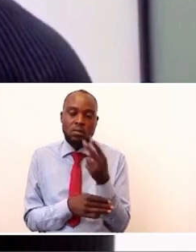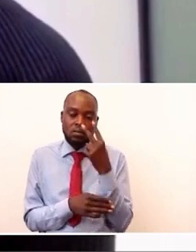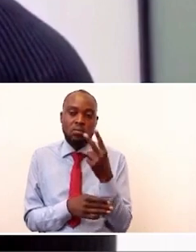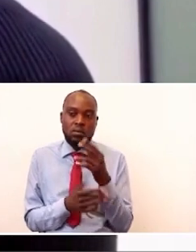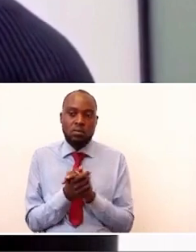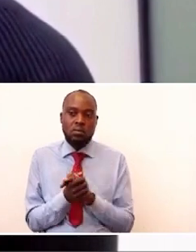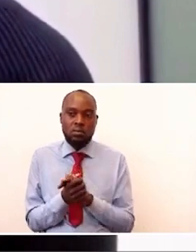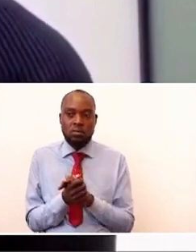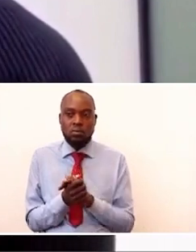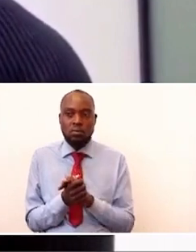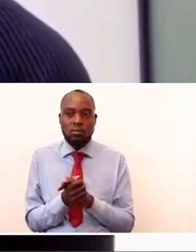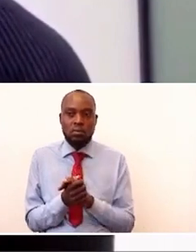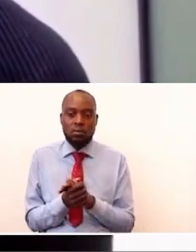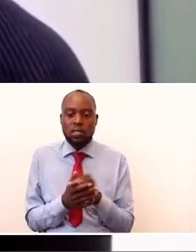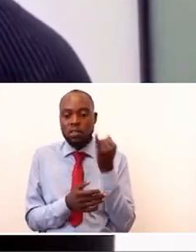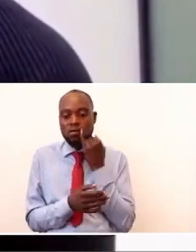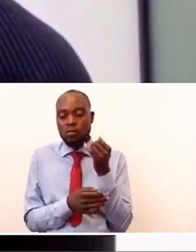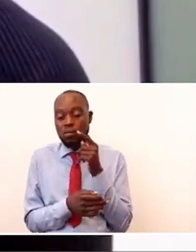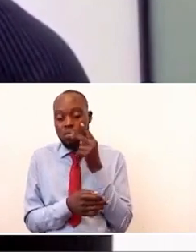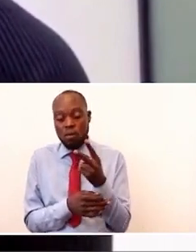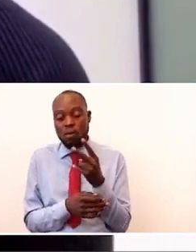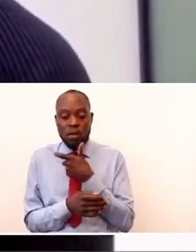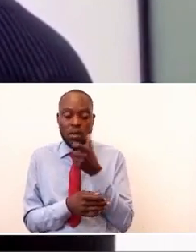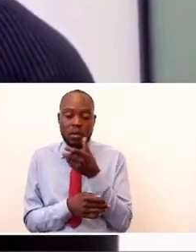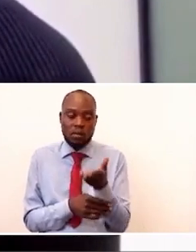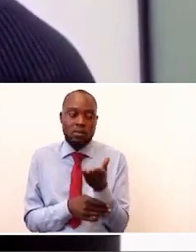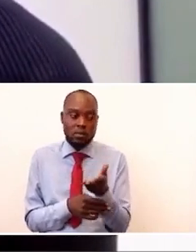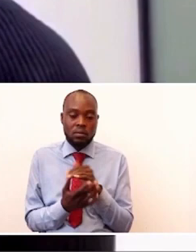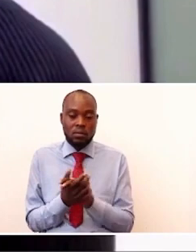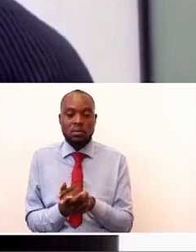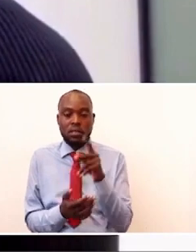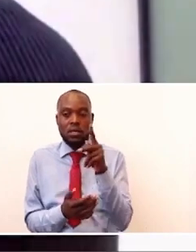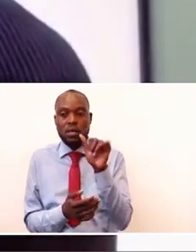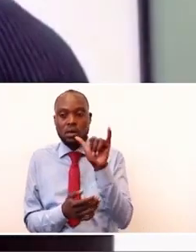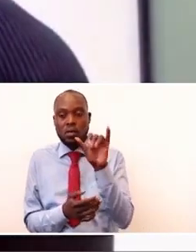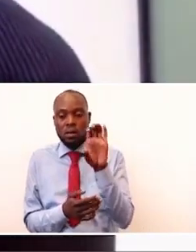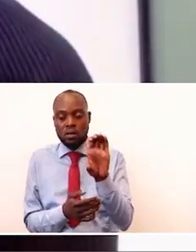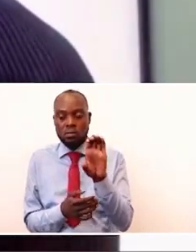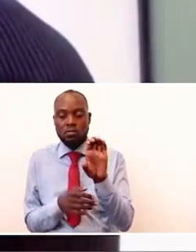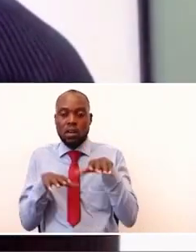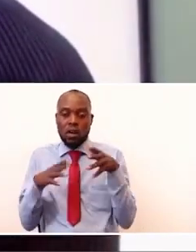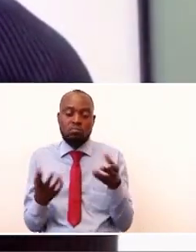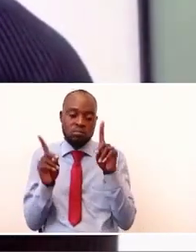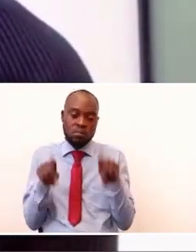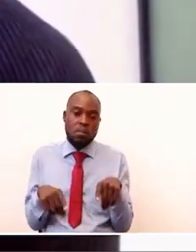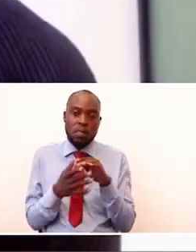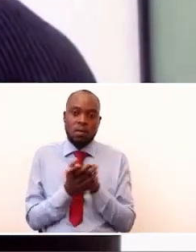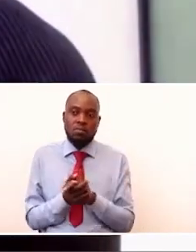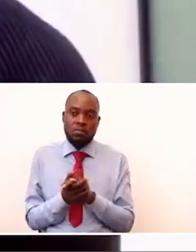in court, if you look at the issue here was about KYC, know your customer. How are people registering for SIM